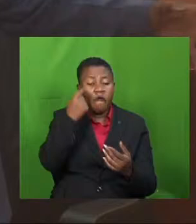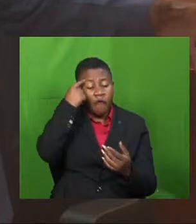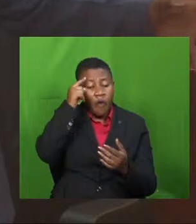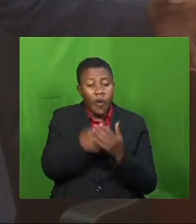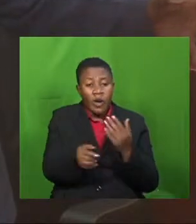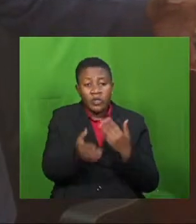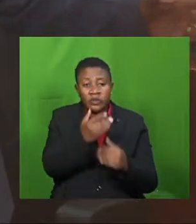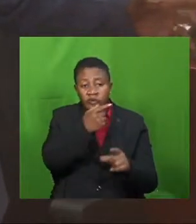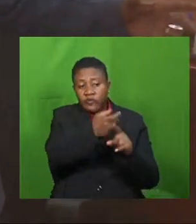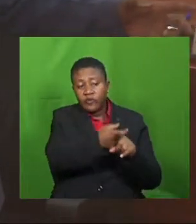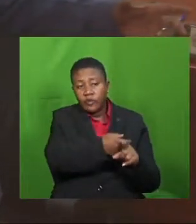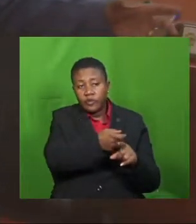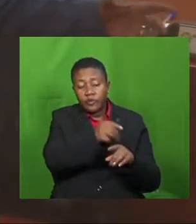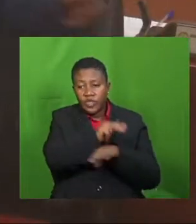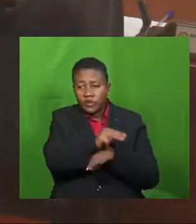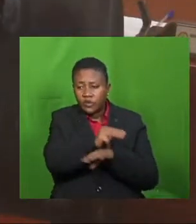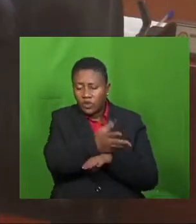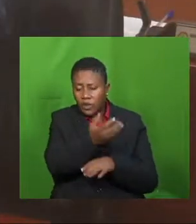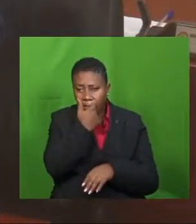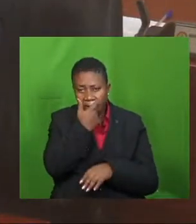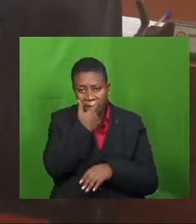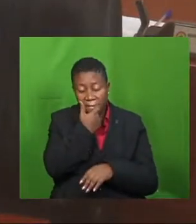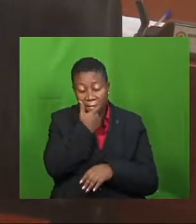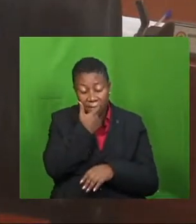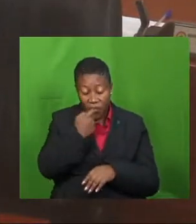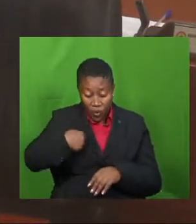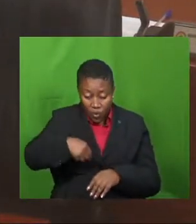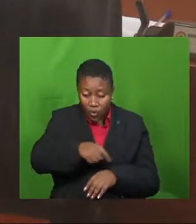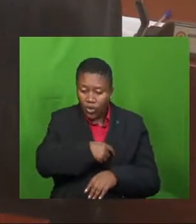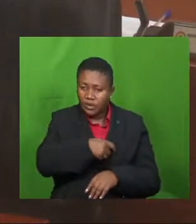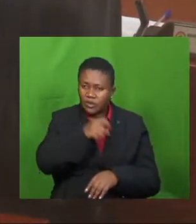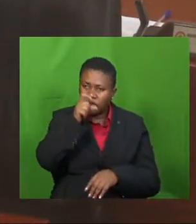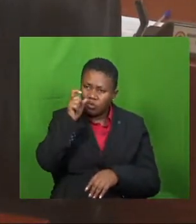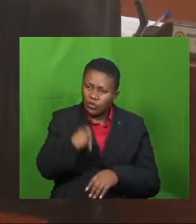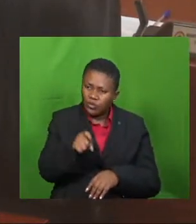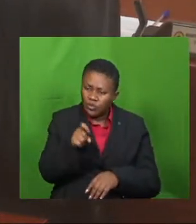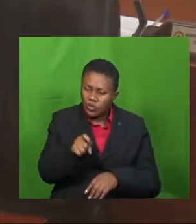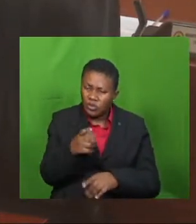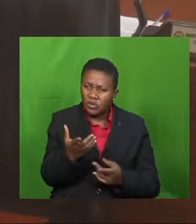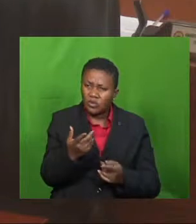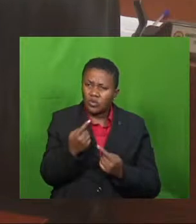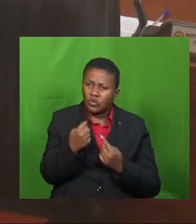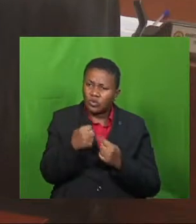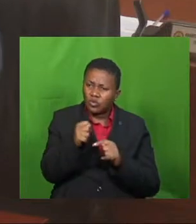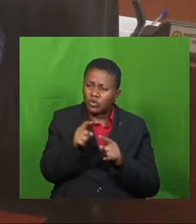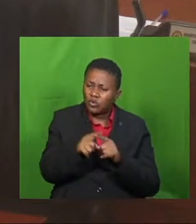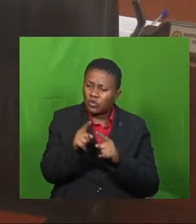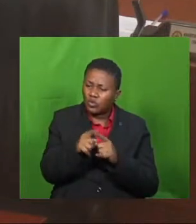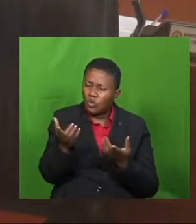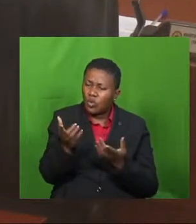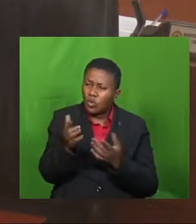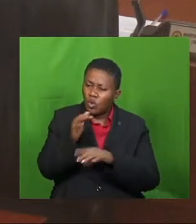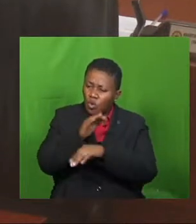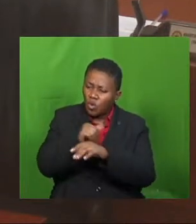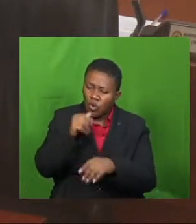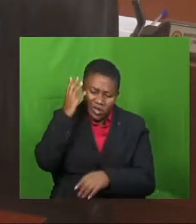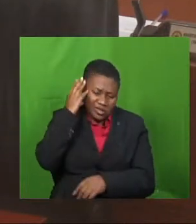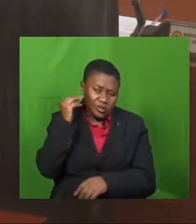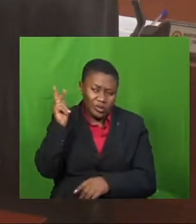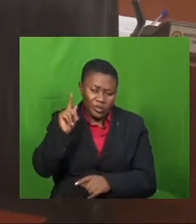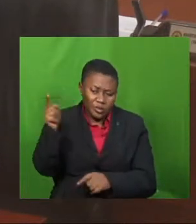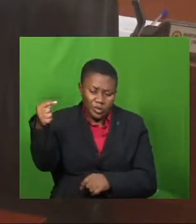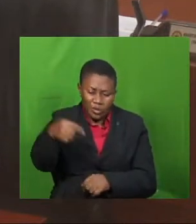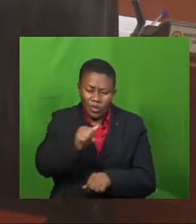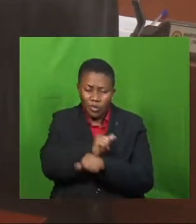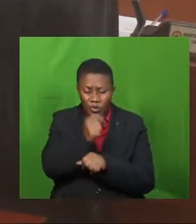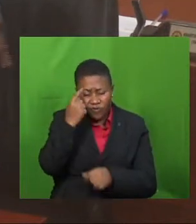of government. We ourselves should be in a position to contract experts to do this for us. So whereas I agree